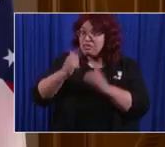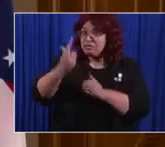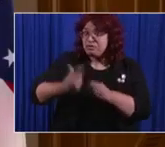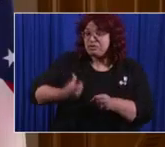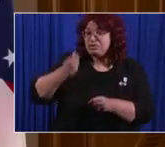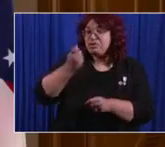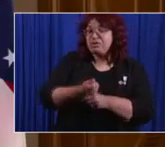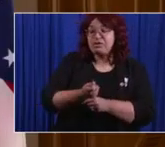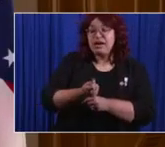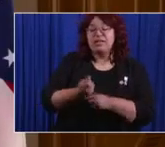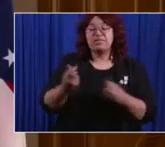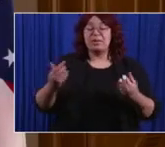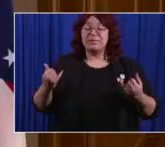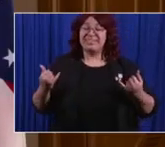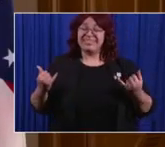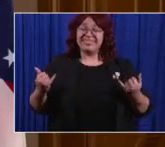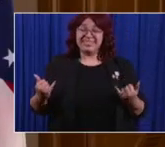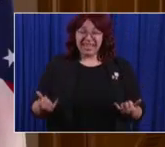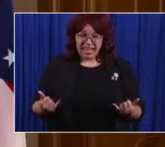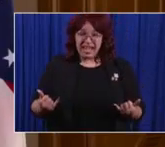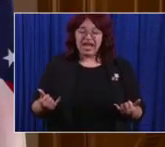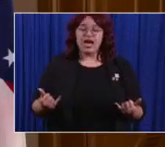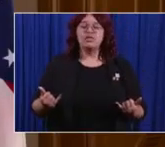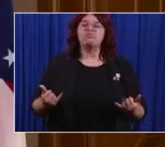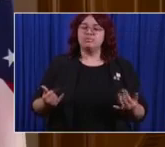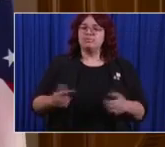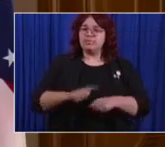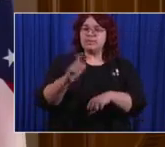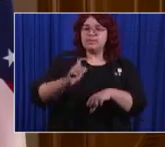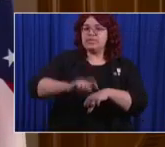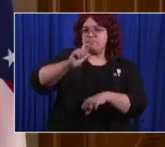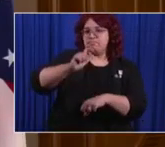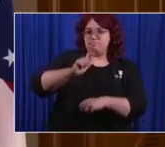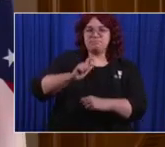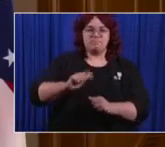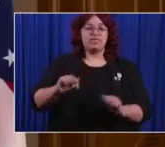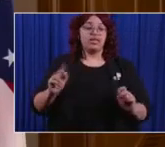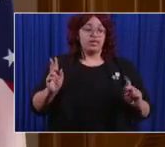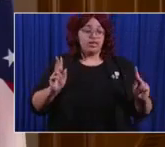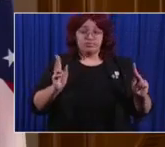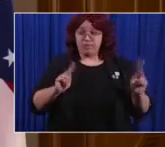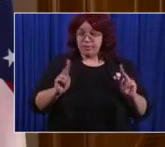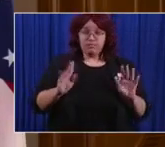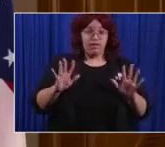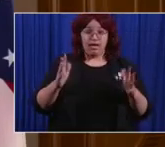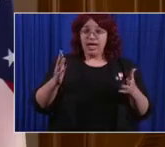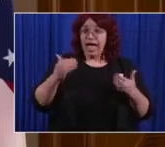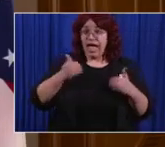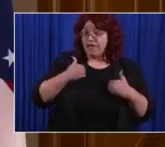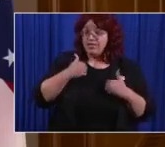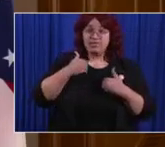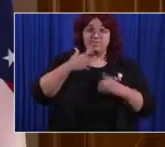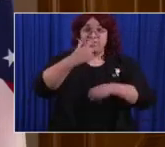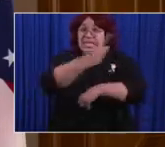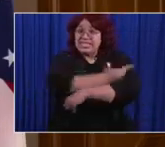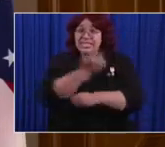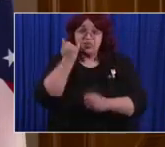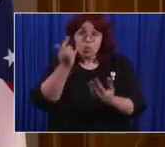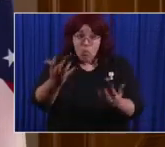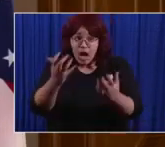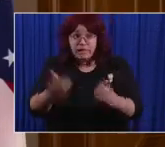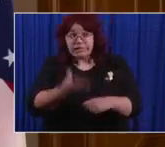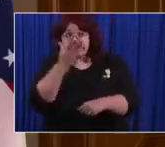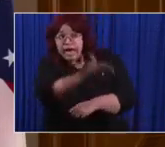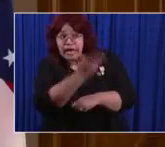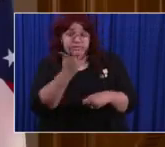2nd. And, people can protect themselves now and have the vaccine and have the ability to